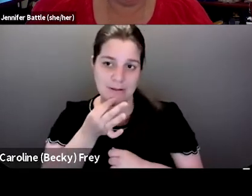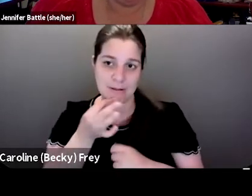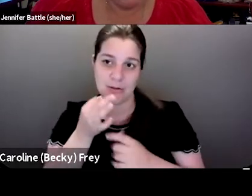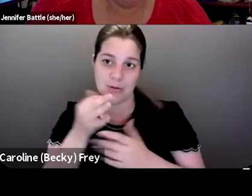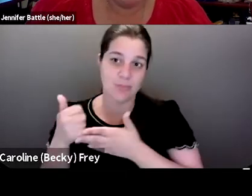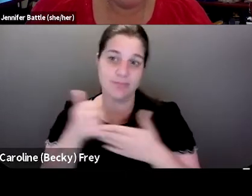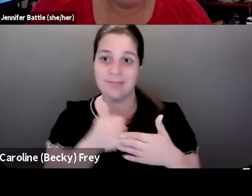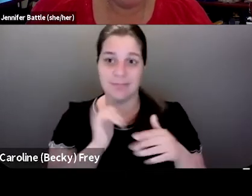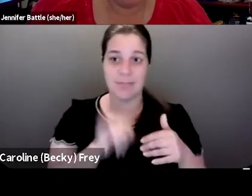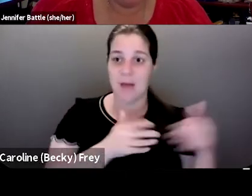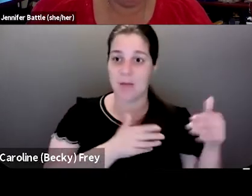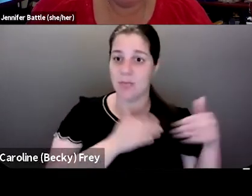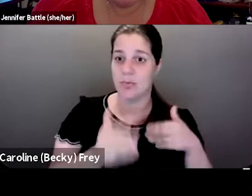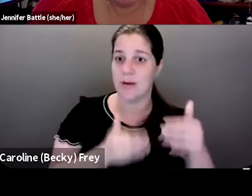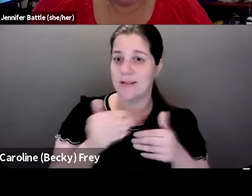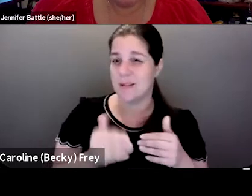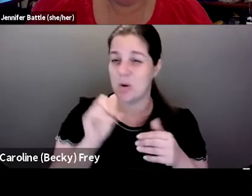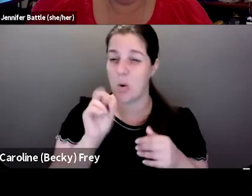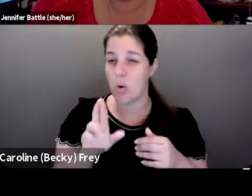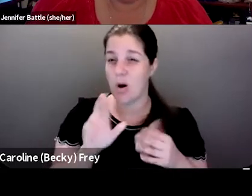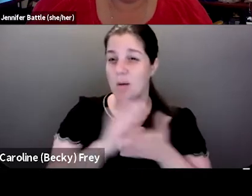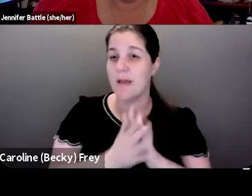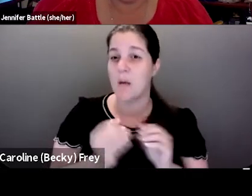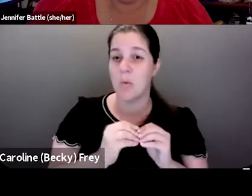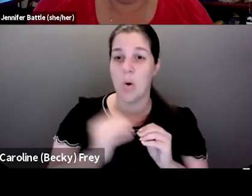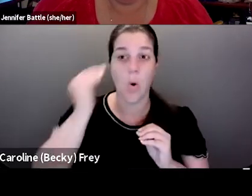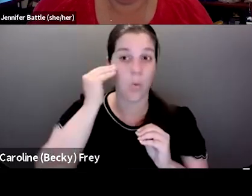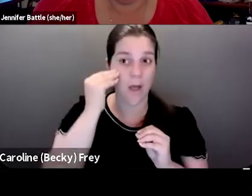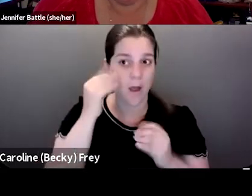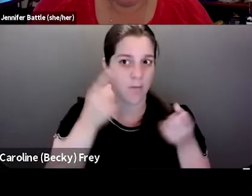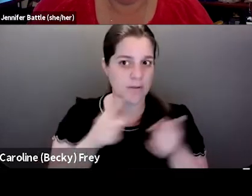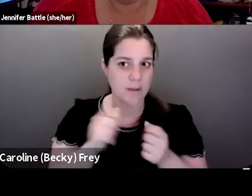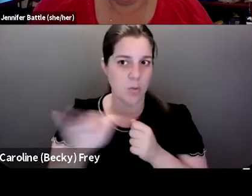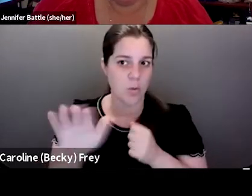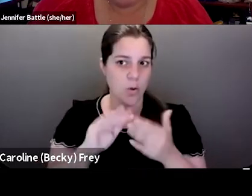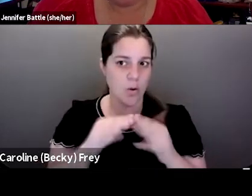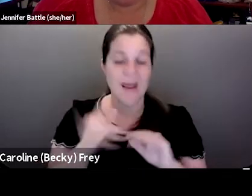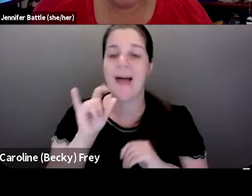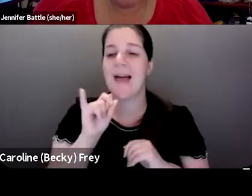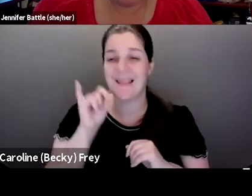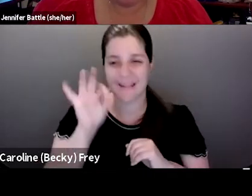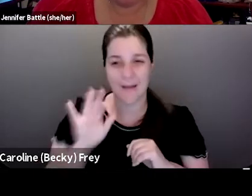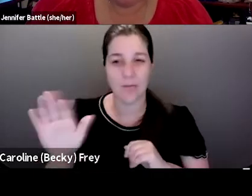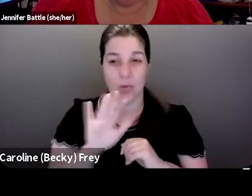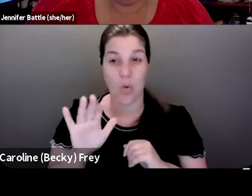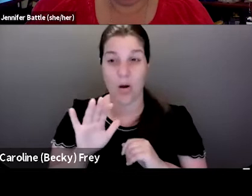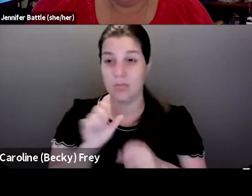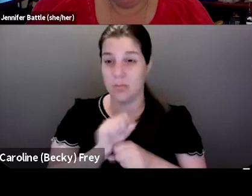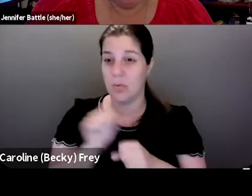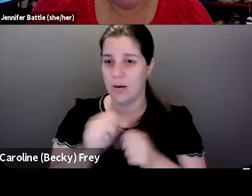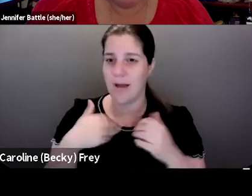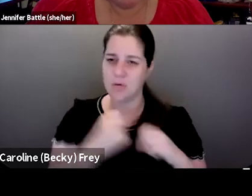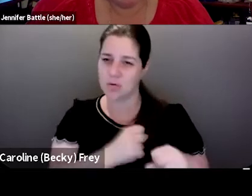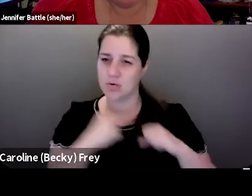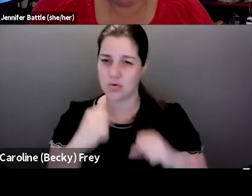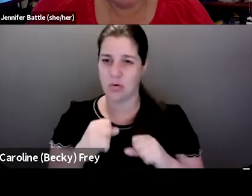at least be aware of what's happening in your communities, especially if the work that you're doing has a strong equity lens. And